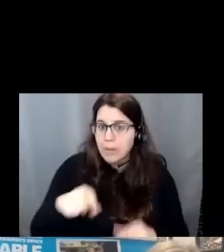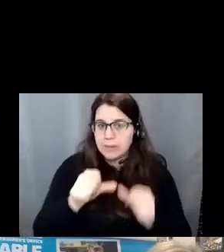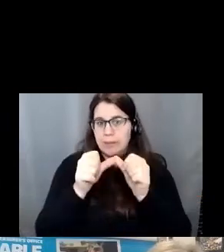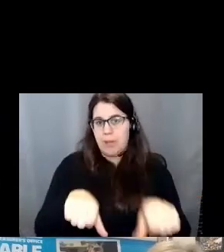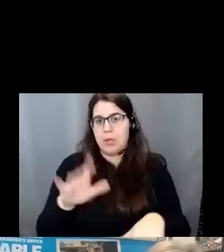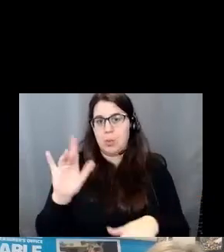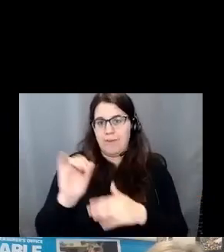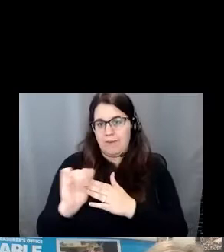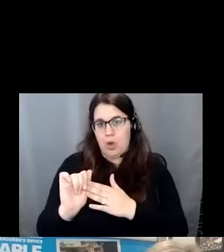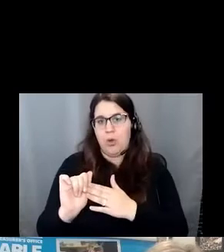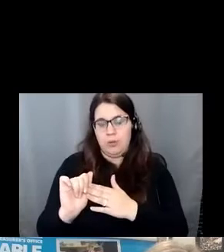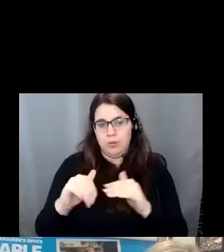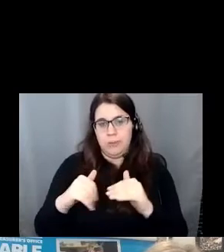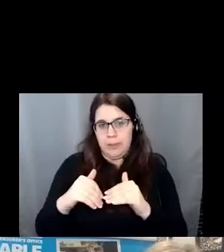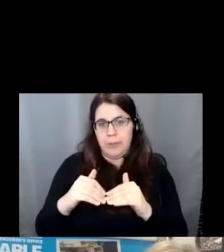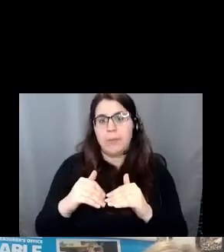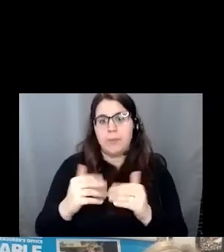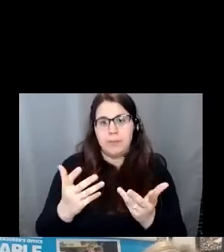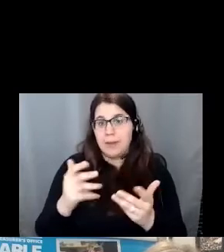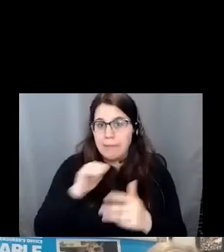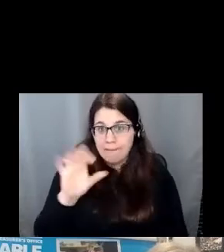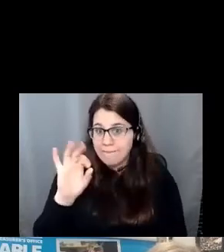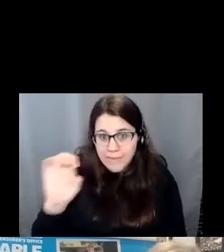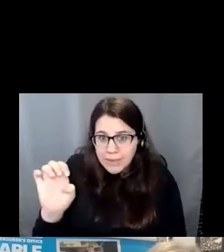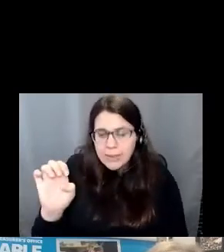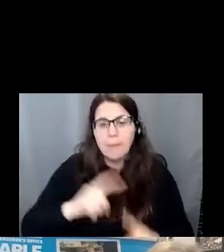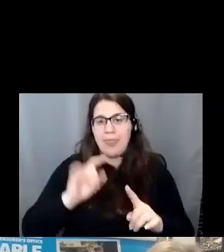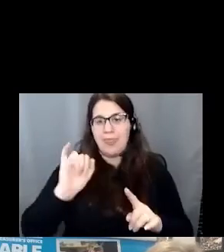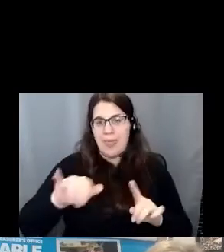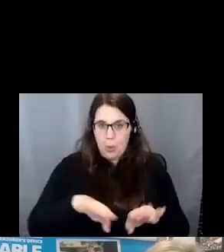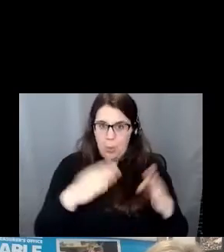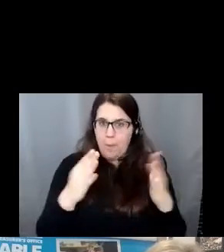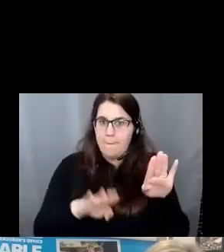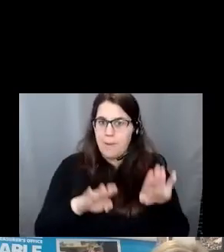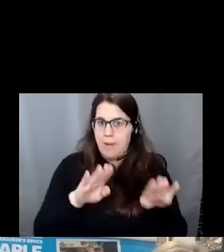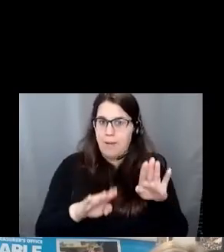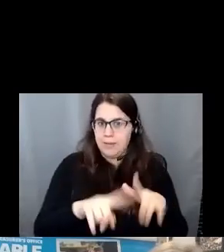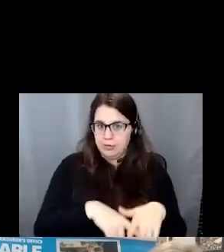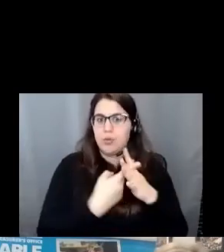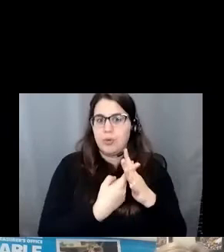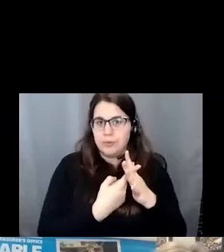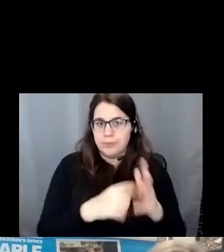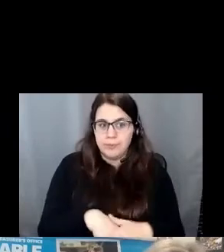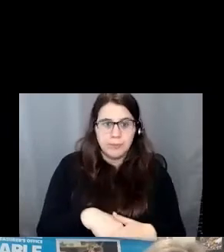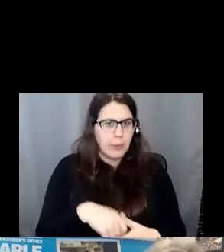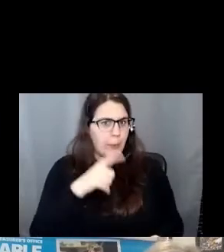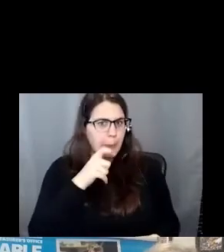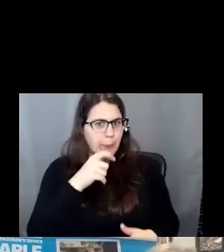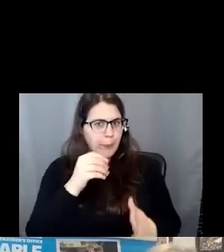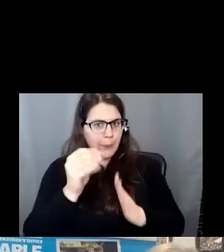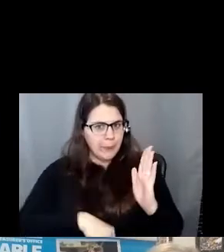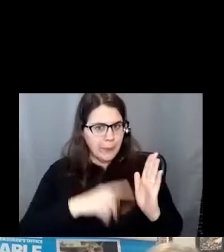to open the account. That is not a fee, it just creates your opening balance. And as far as who completes the